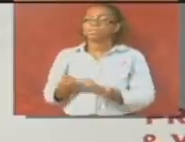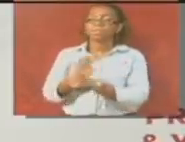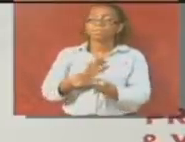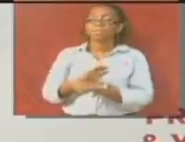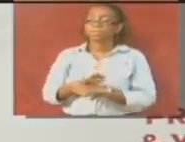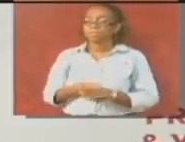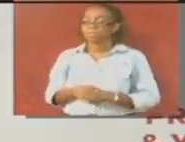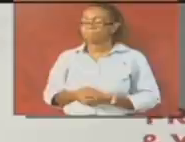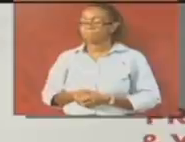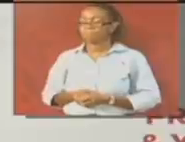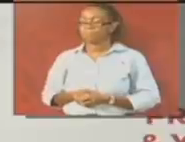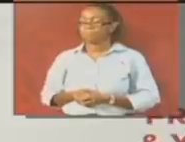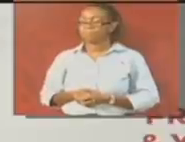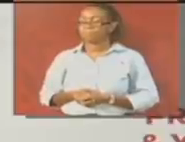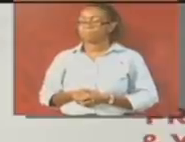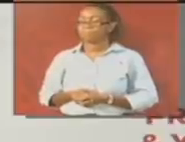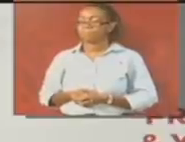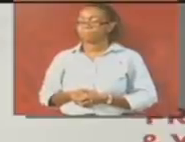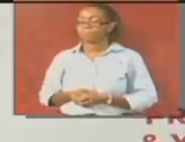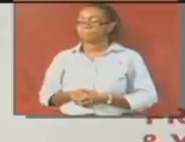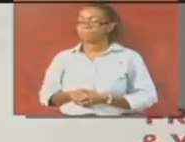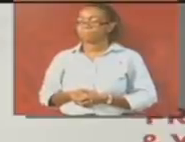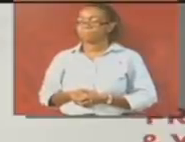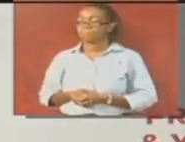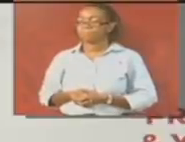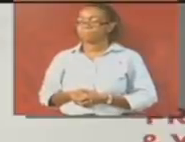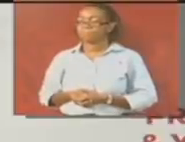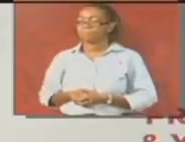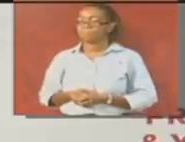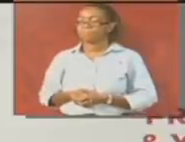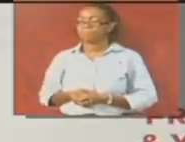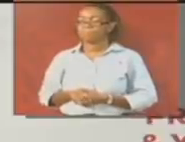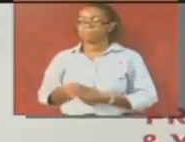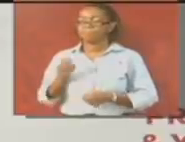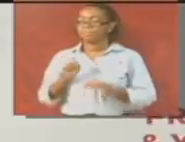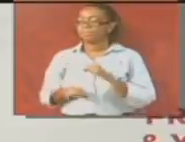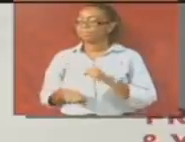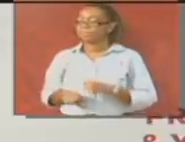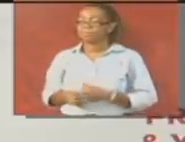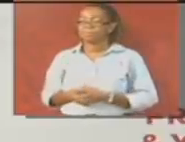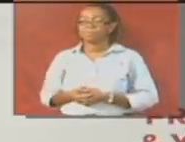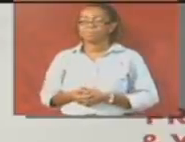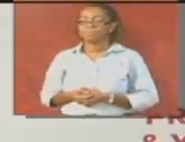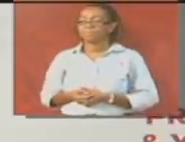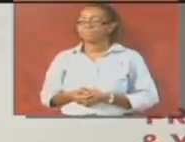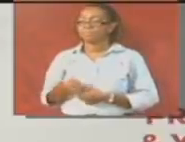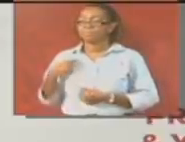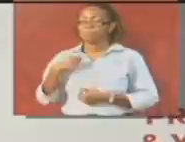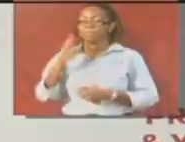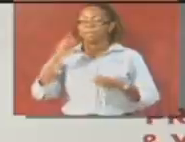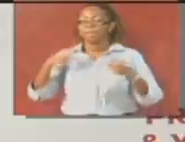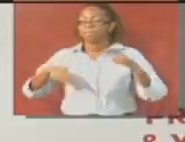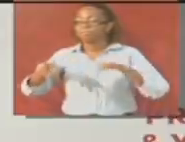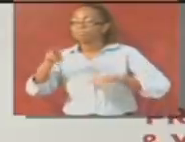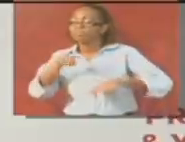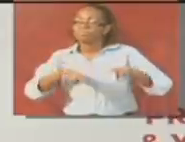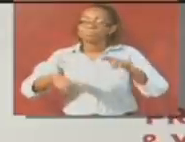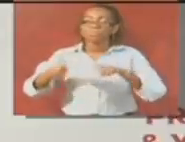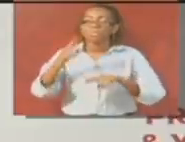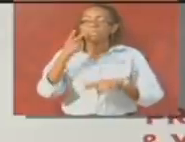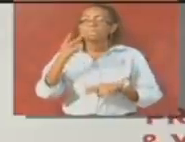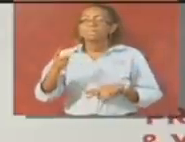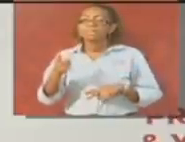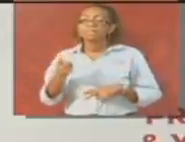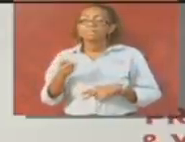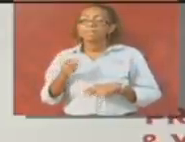done. So that monitoring is going to help in determining the extent to which this variant establishes